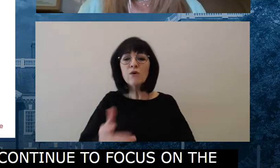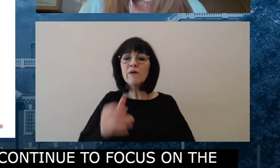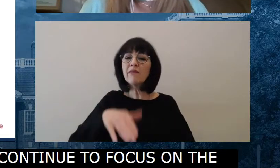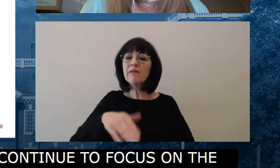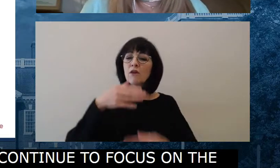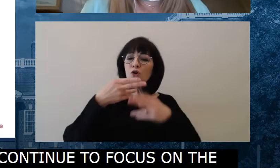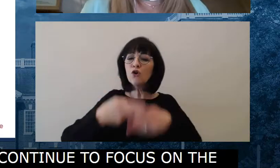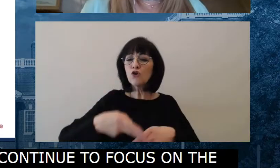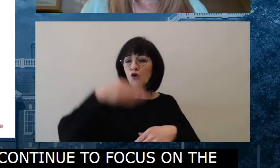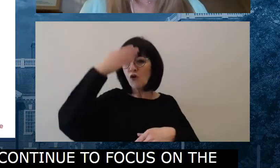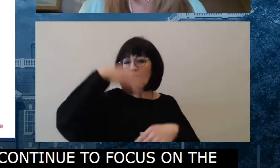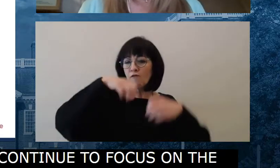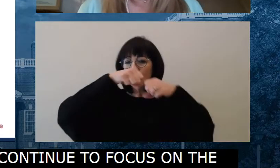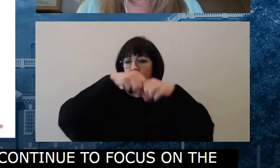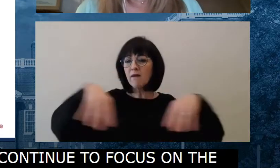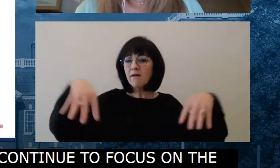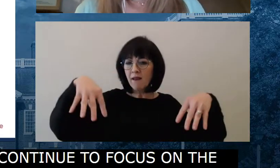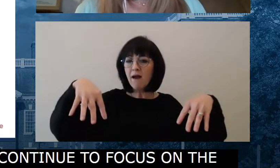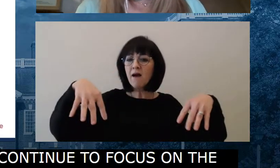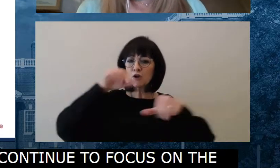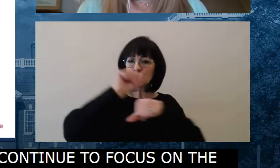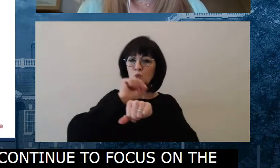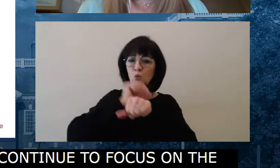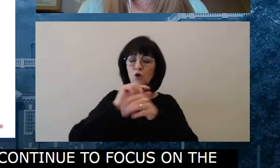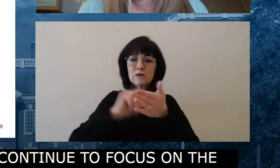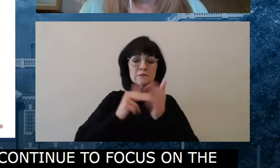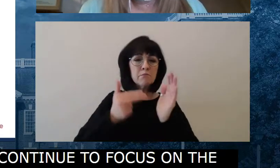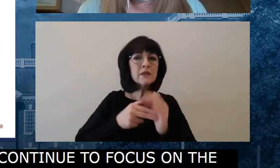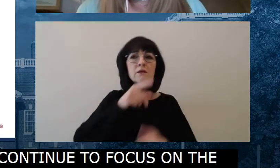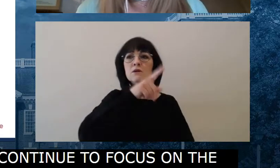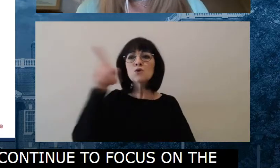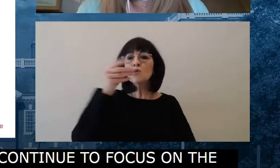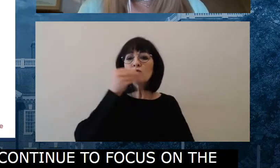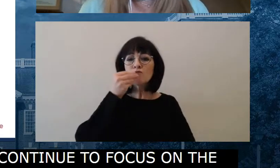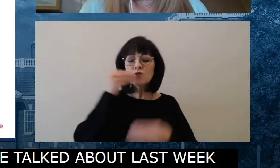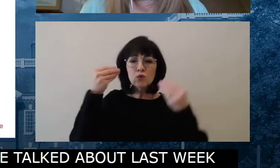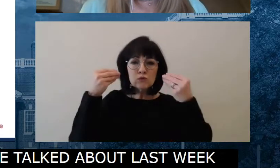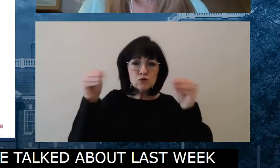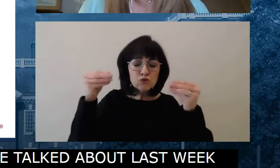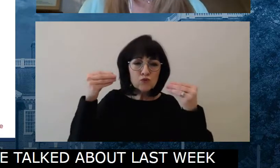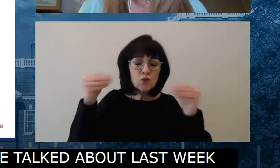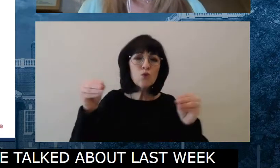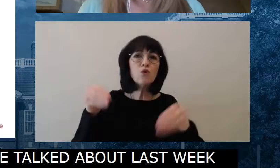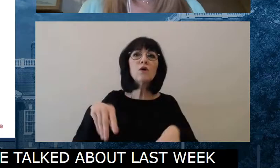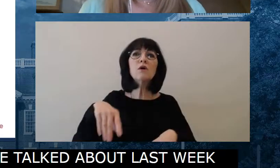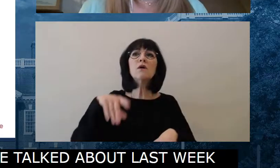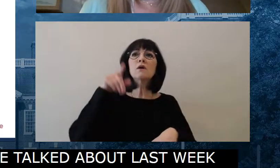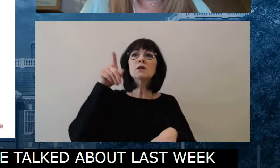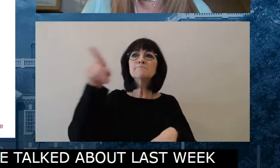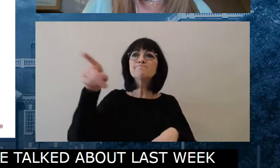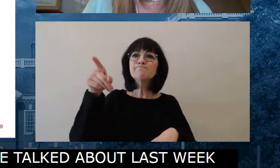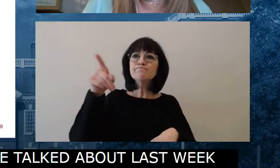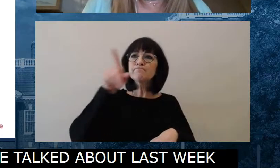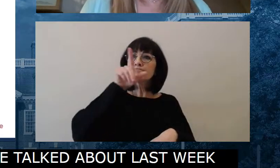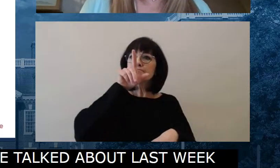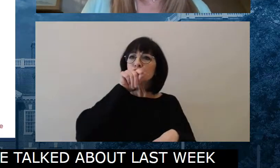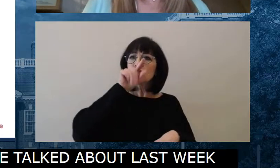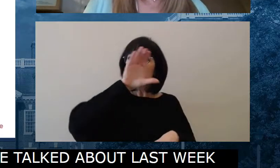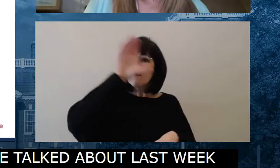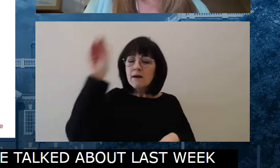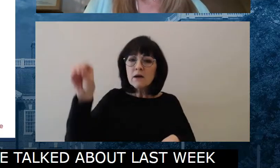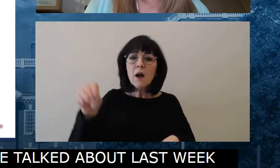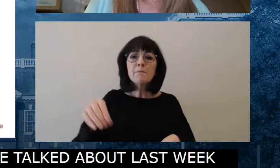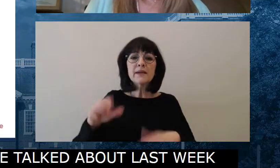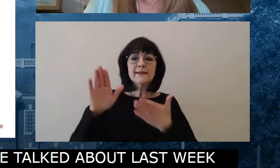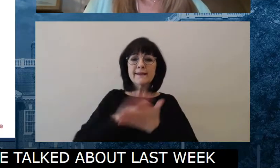and postal service and grocery store workers, higher education. So we're